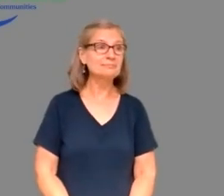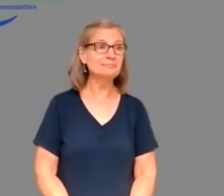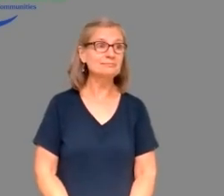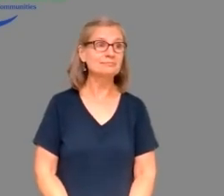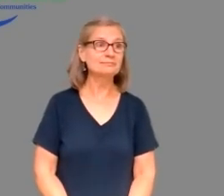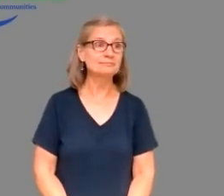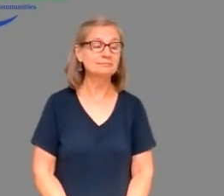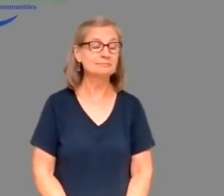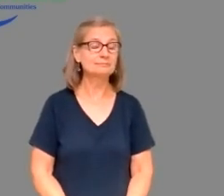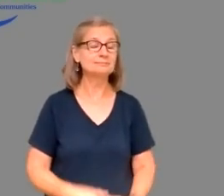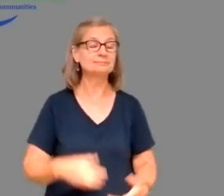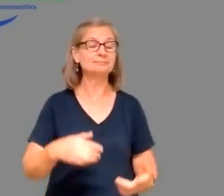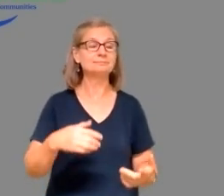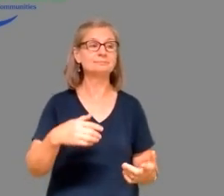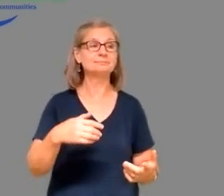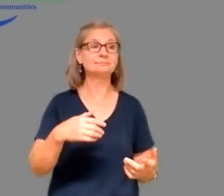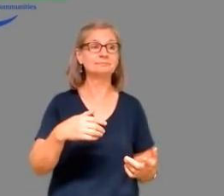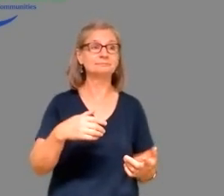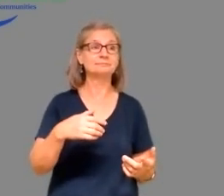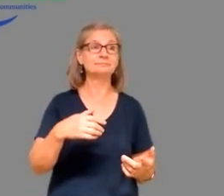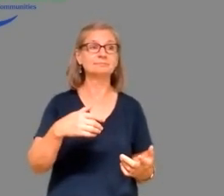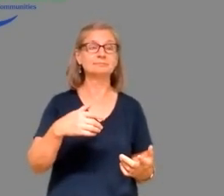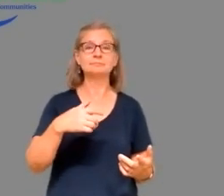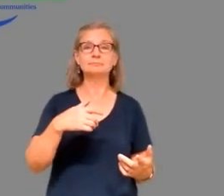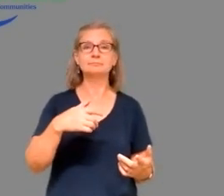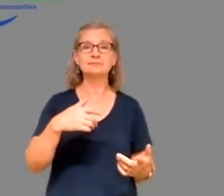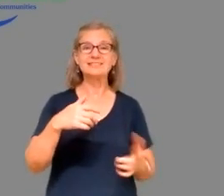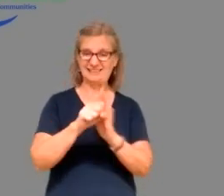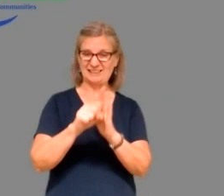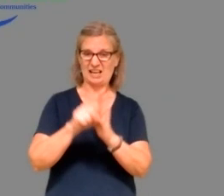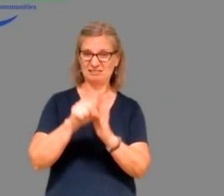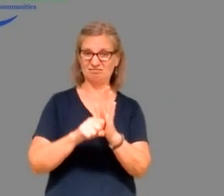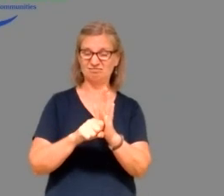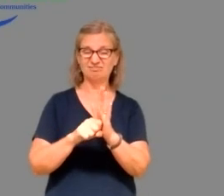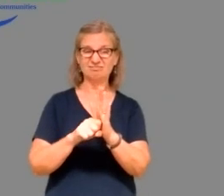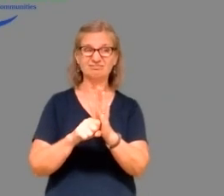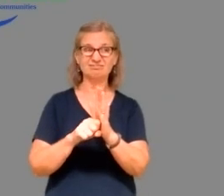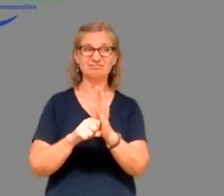I don't know what the state, I mean,